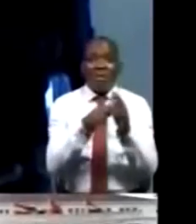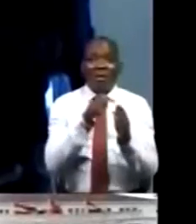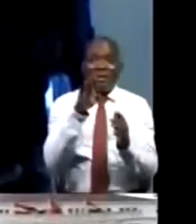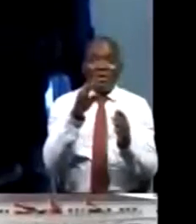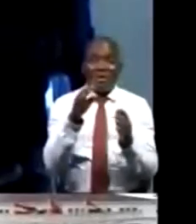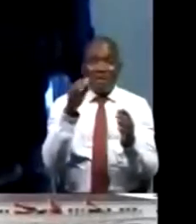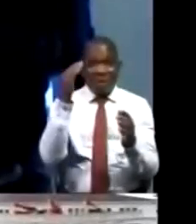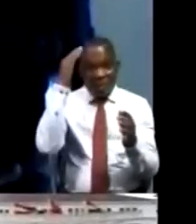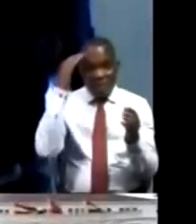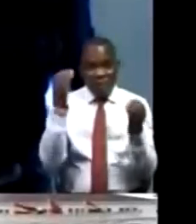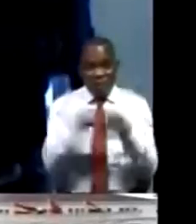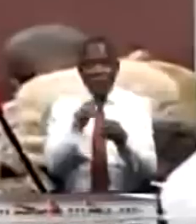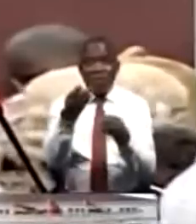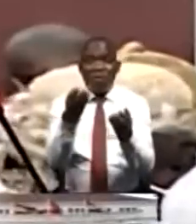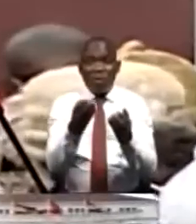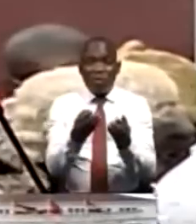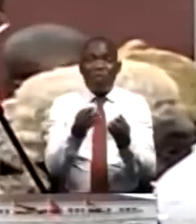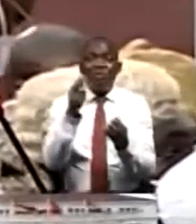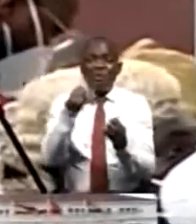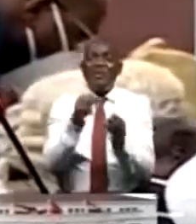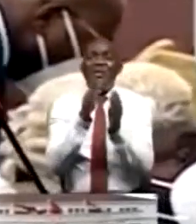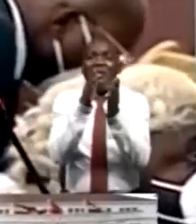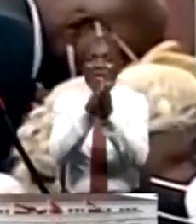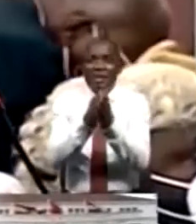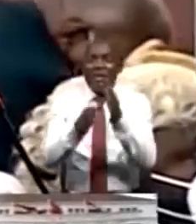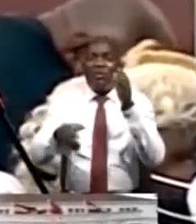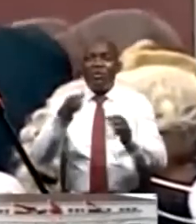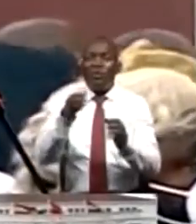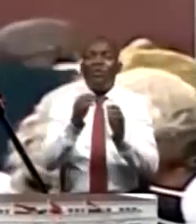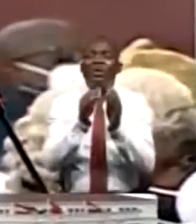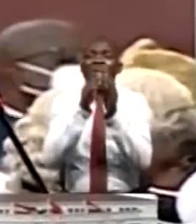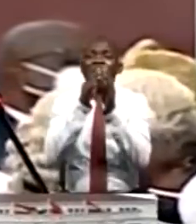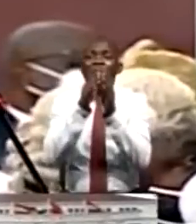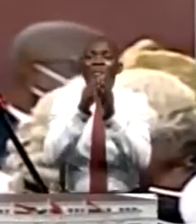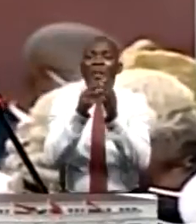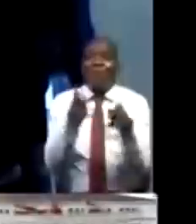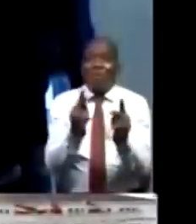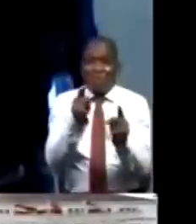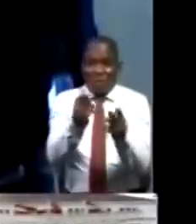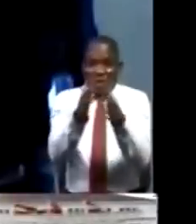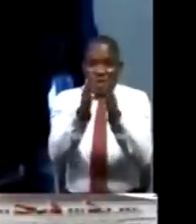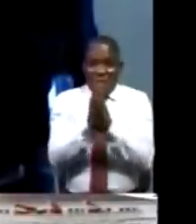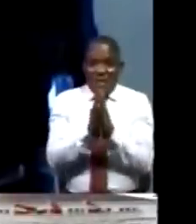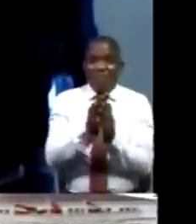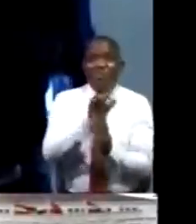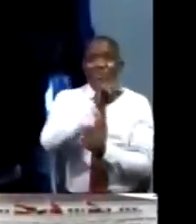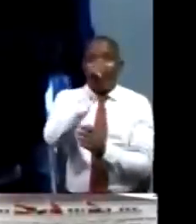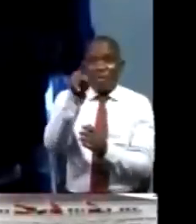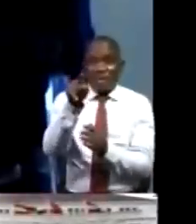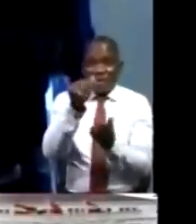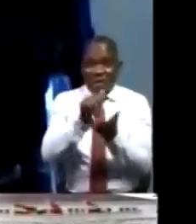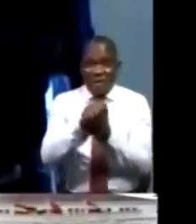If you want to read, you need to seek permission from the court. No, you asked. No, you asked me an initial question. That do I